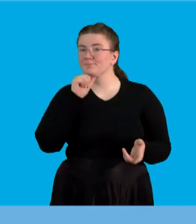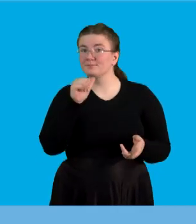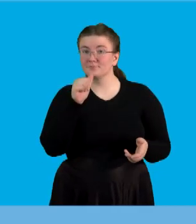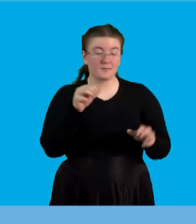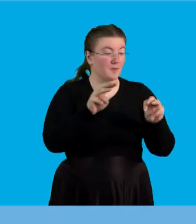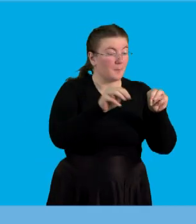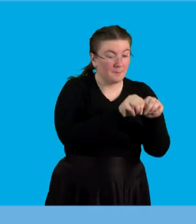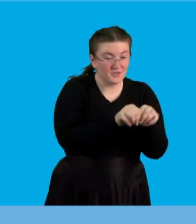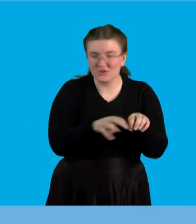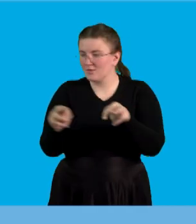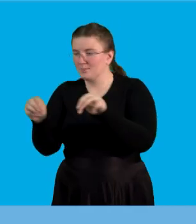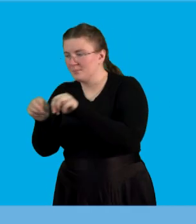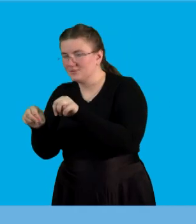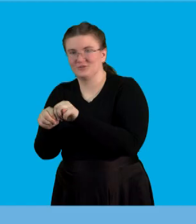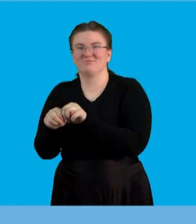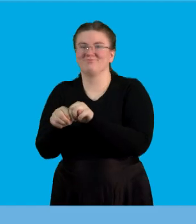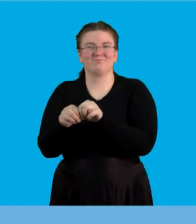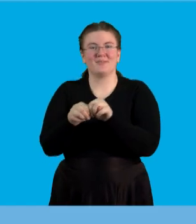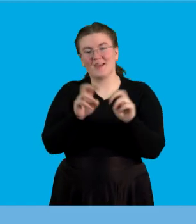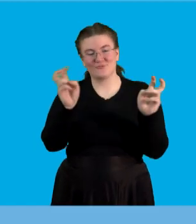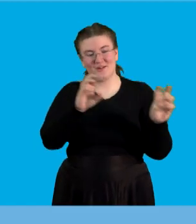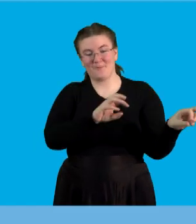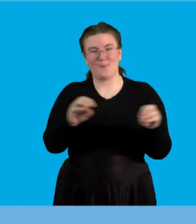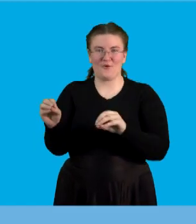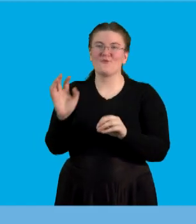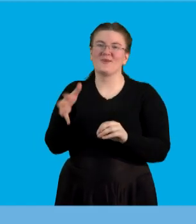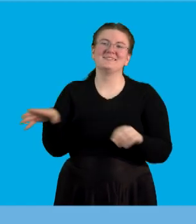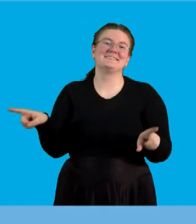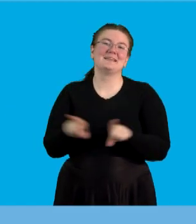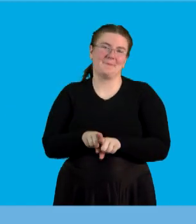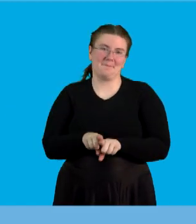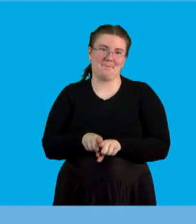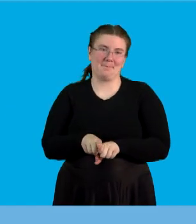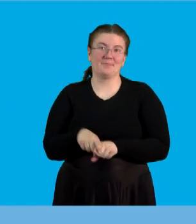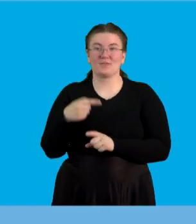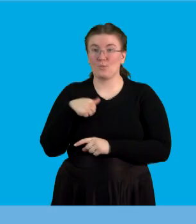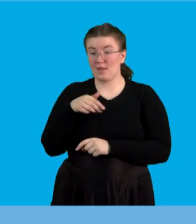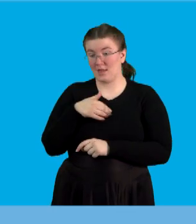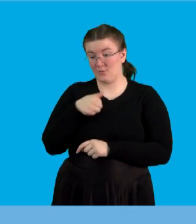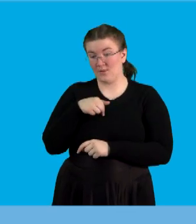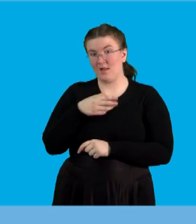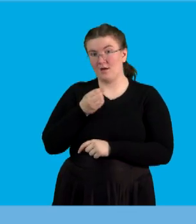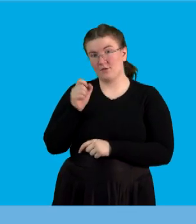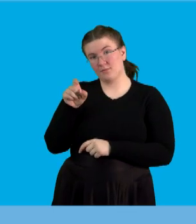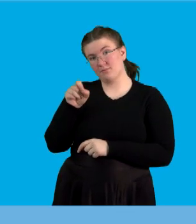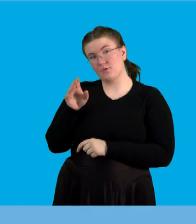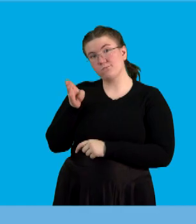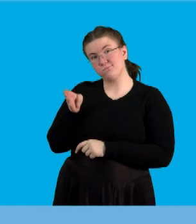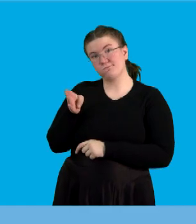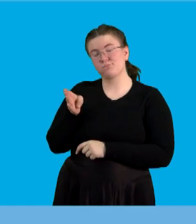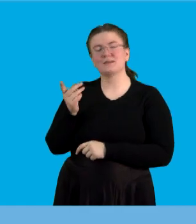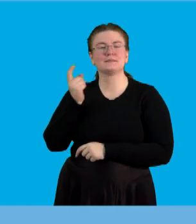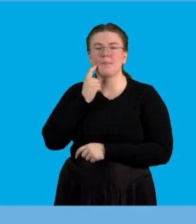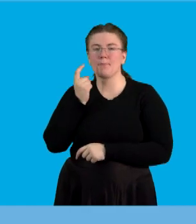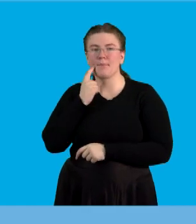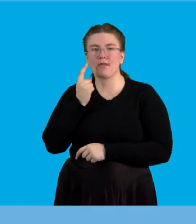electric circuit, the current will always be the same. So what we have here is our simple series diagram, or a